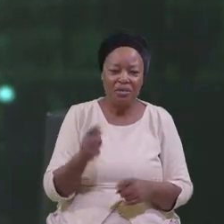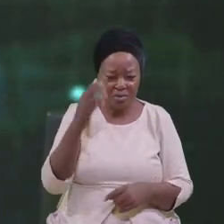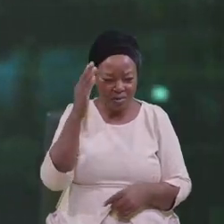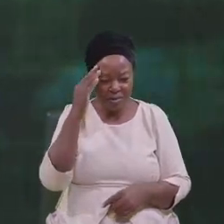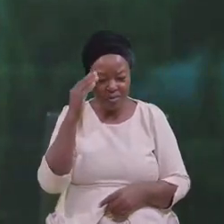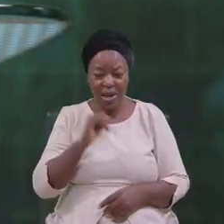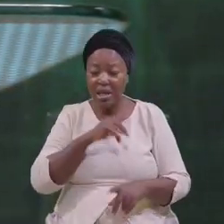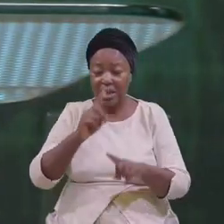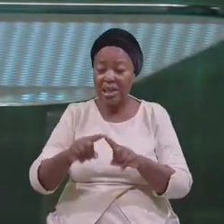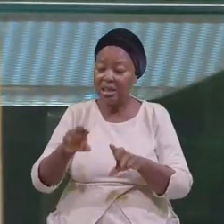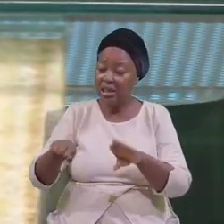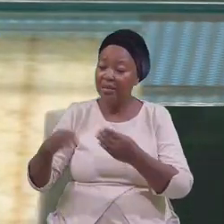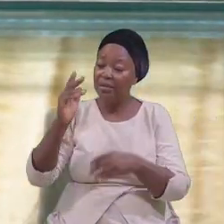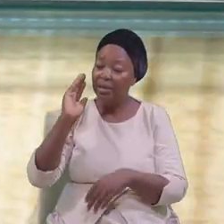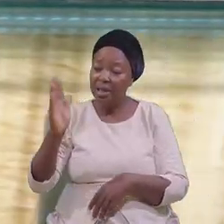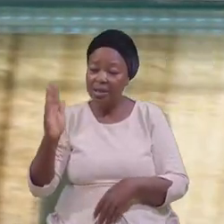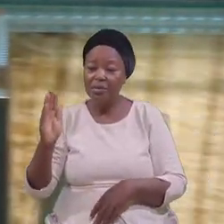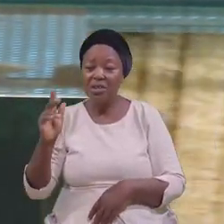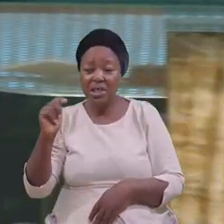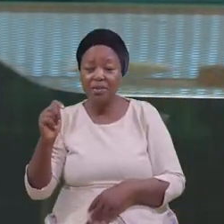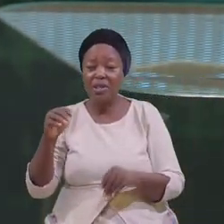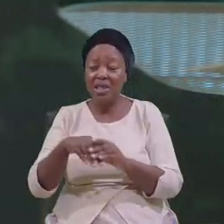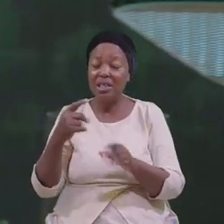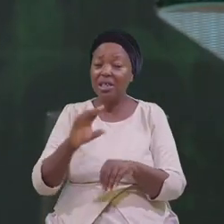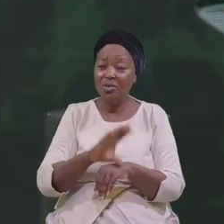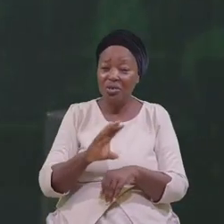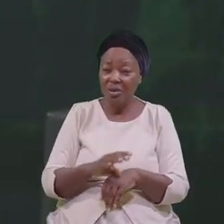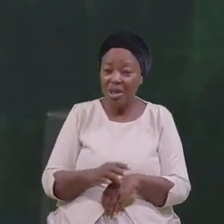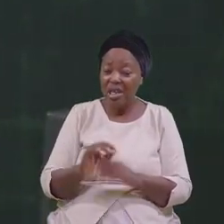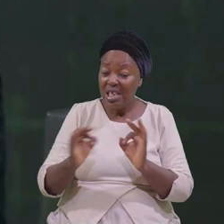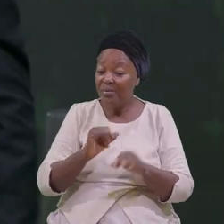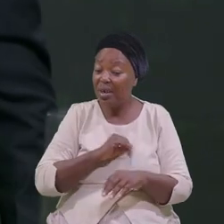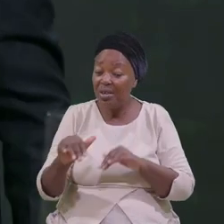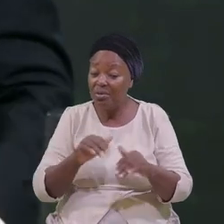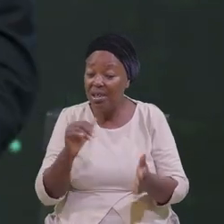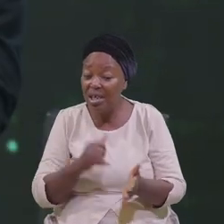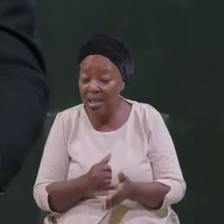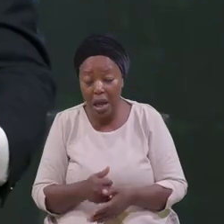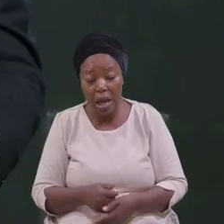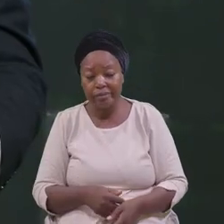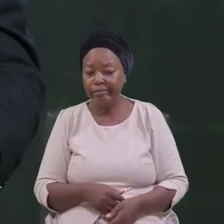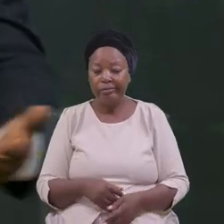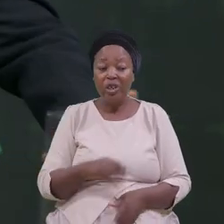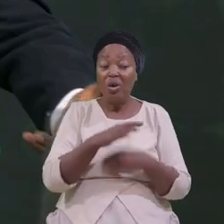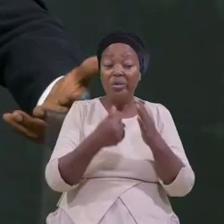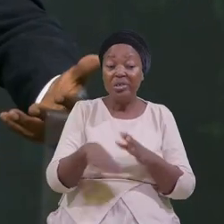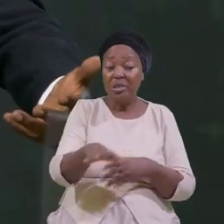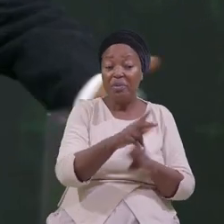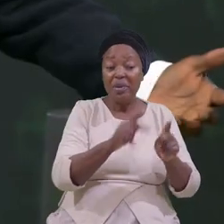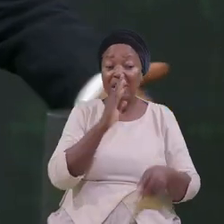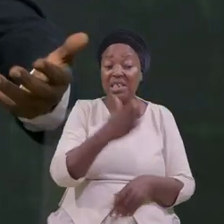give testimony in the church, I cannot do that. If I do, those people are there, they will pick